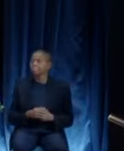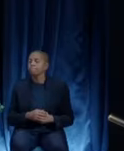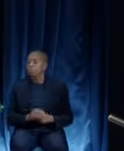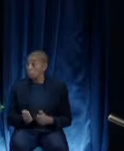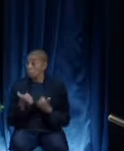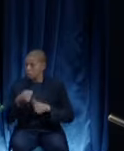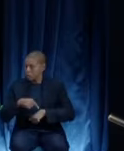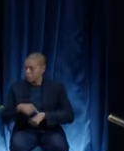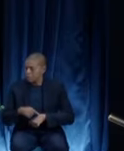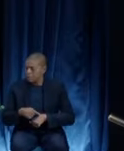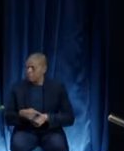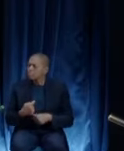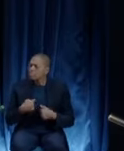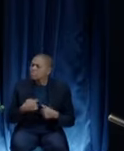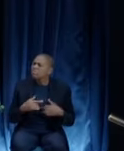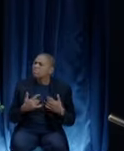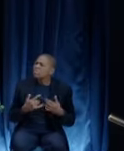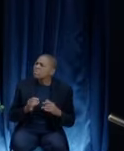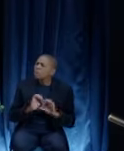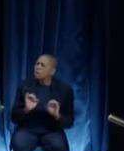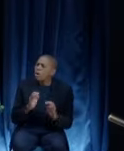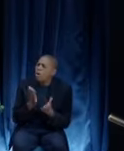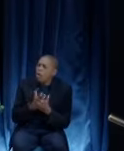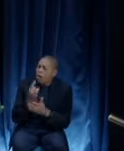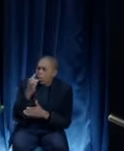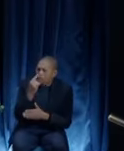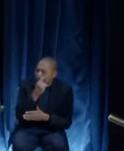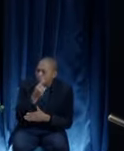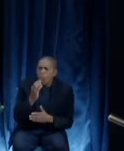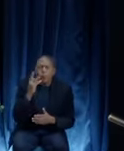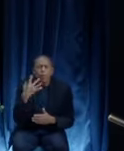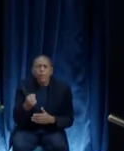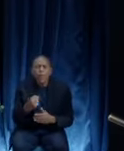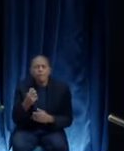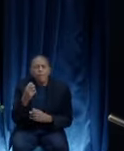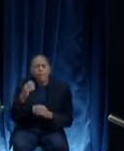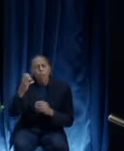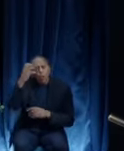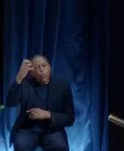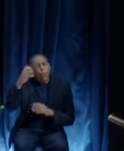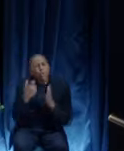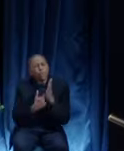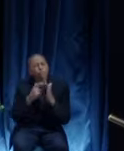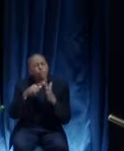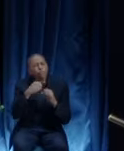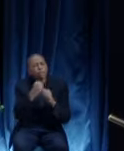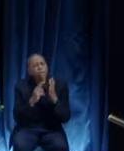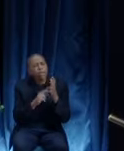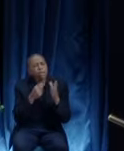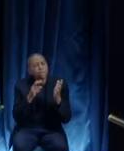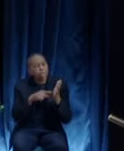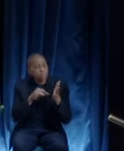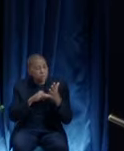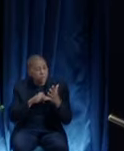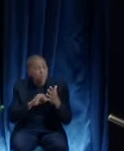it interesting that there's no real evidence that even once we have queen regnants, the position of ordinary women doesn't really change much.